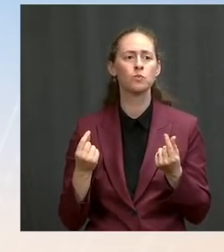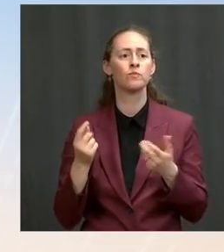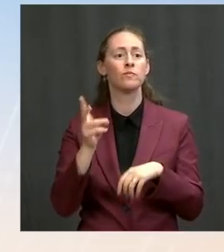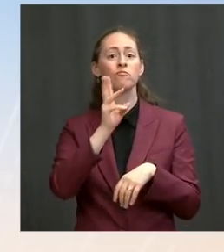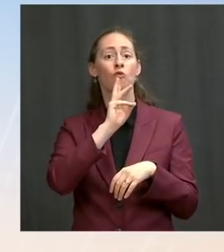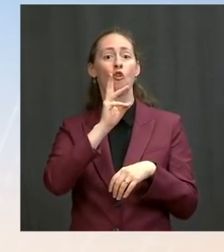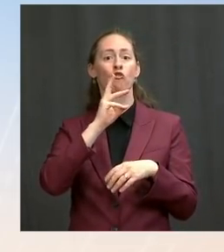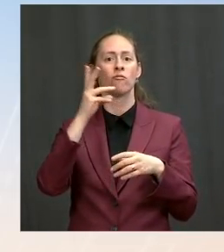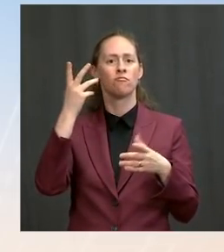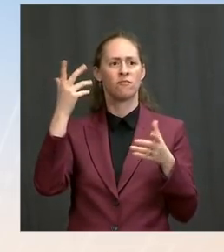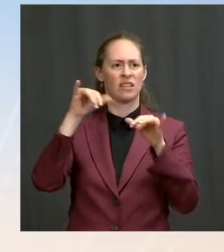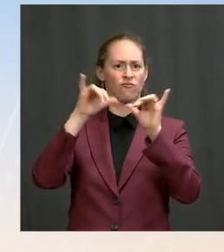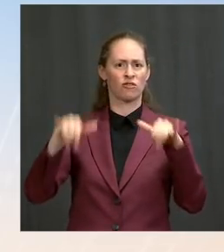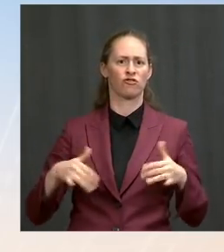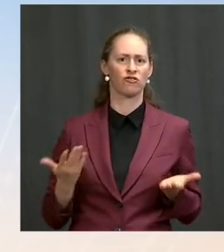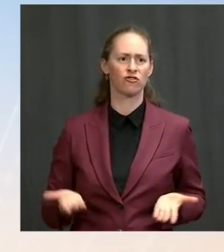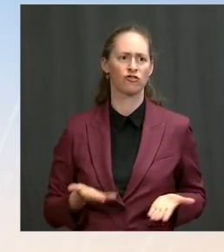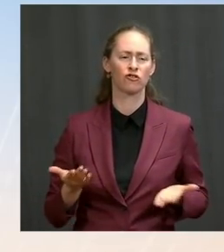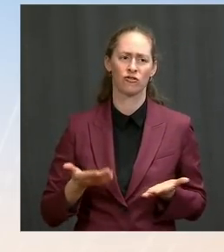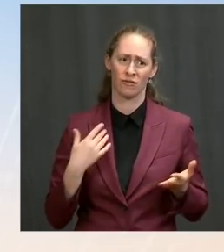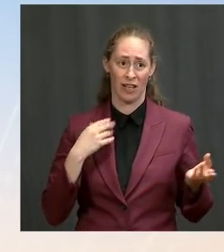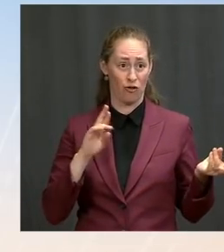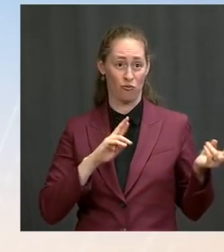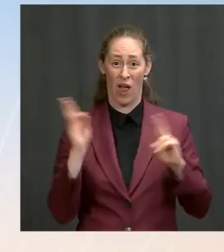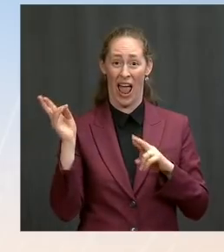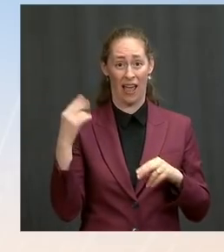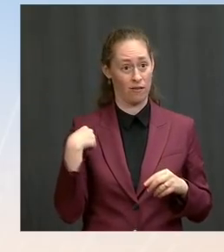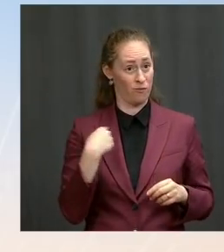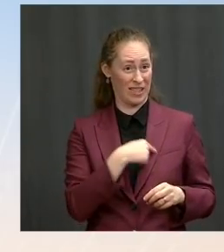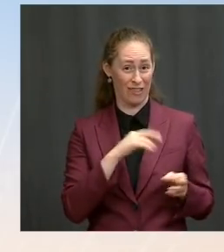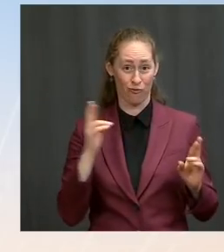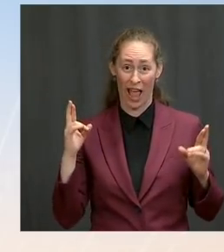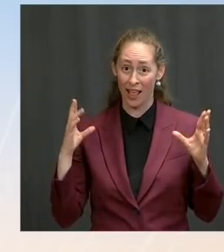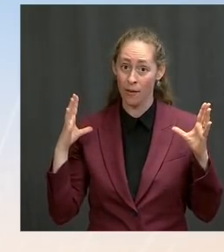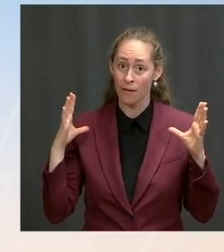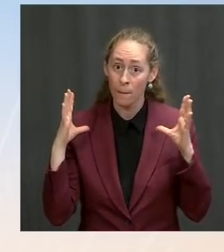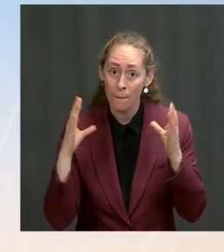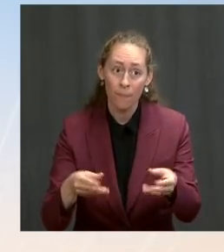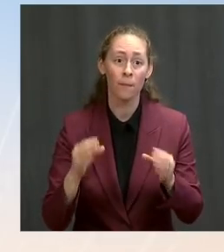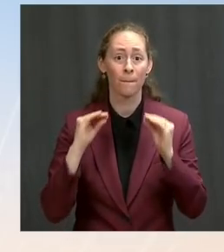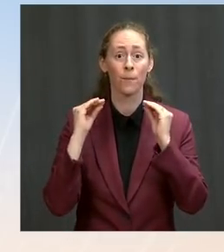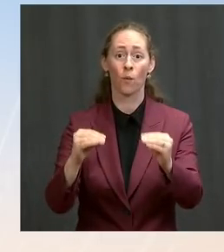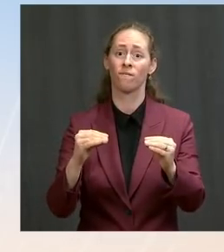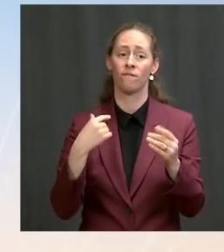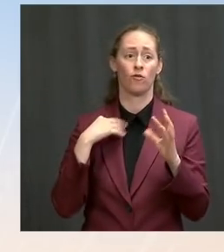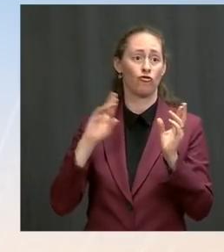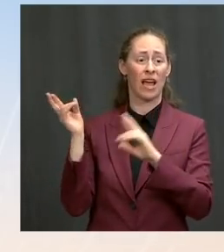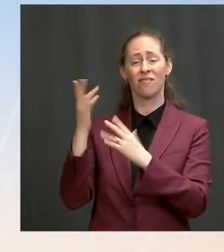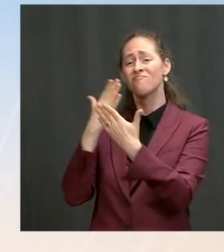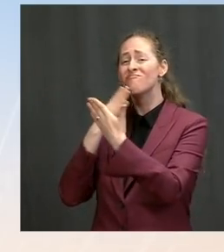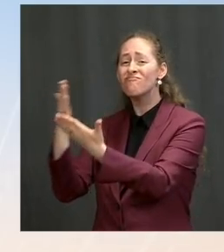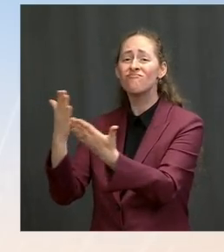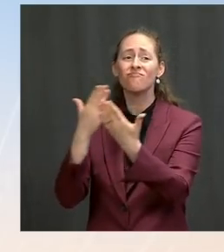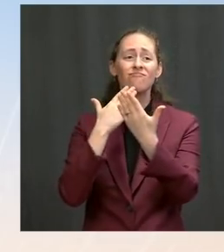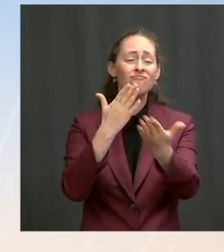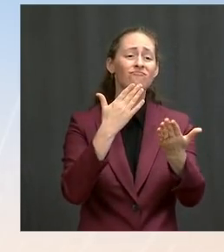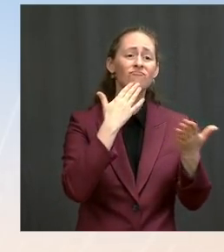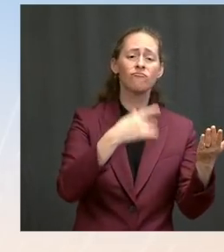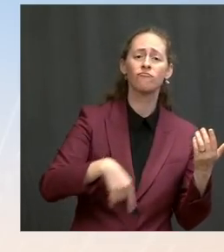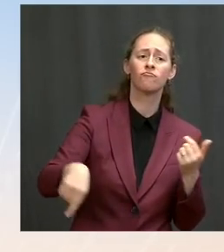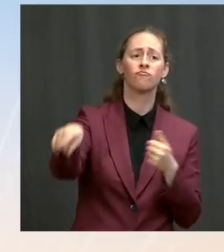bolstering the work for EPA. And I'm grateful to the president, I'm grateful to Congress, and the American people for their